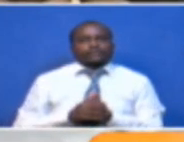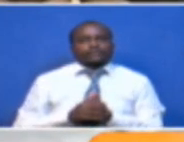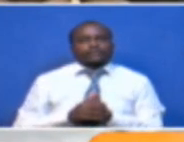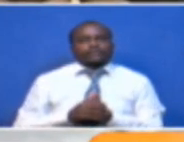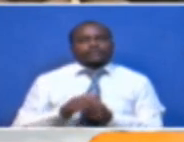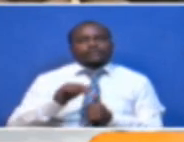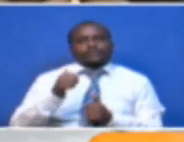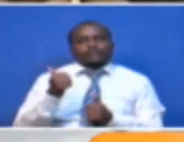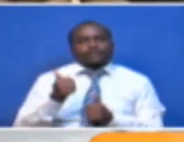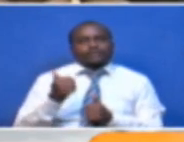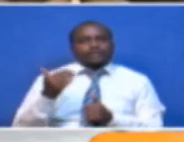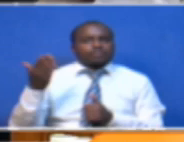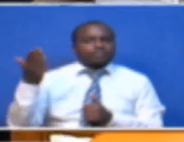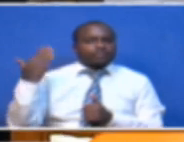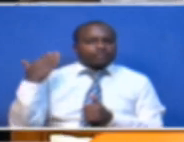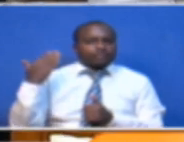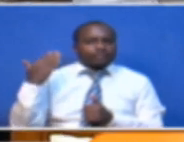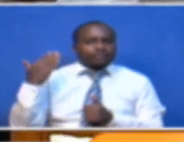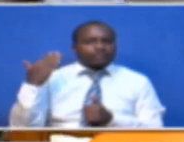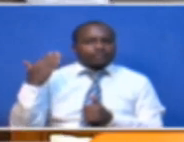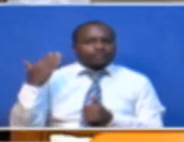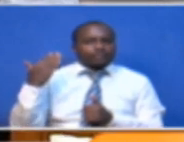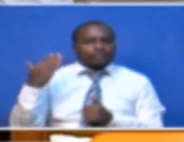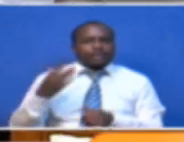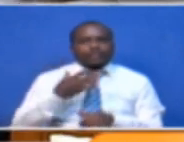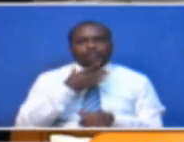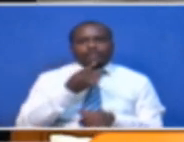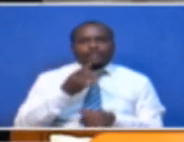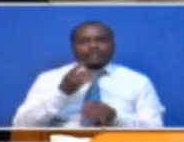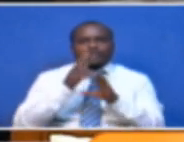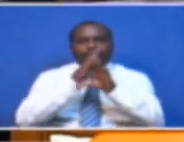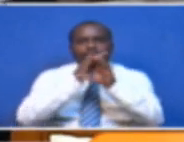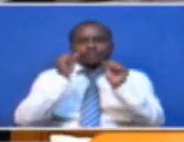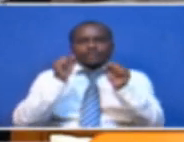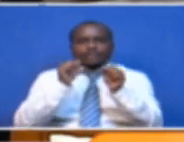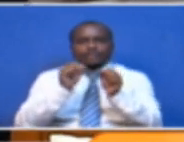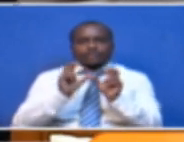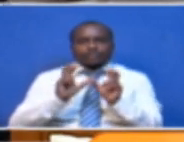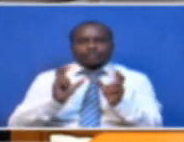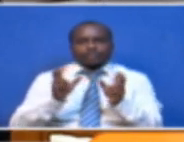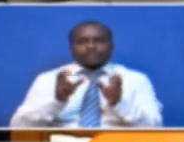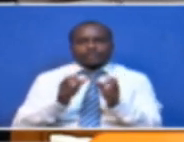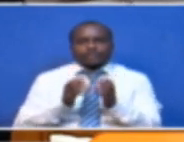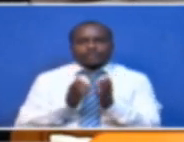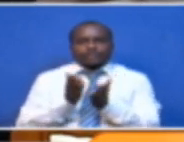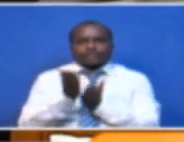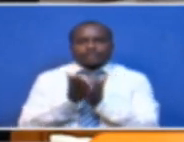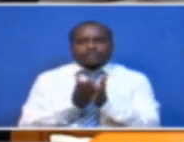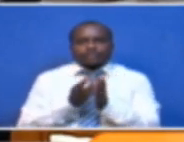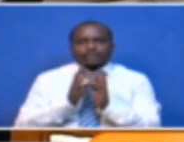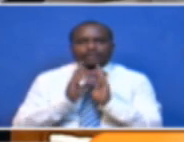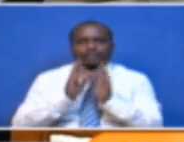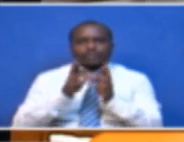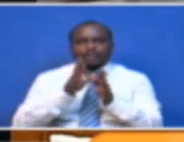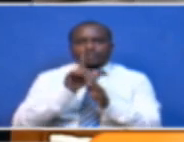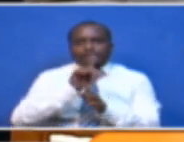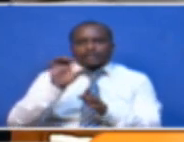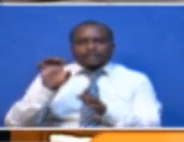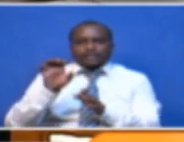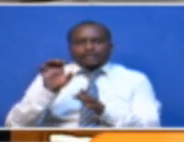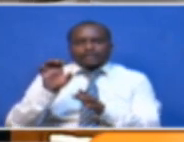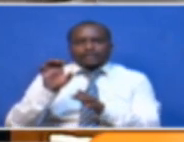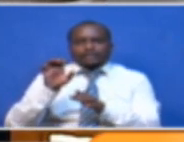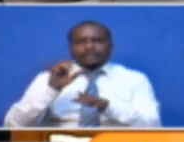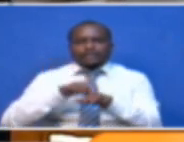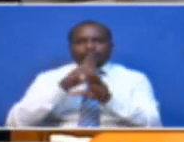Mosmark, you say, I used to like the Presidential Press Service report by Lee Njiru when the president was out of the country,